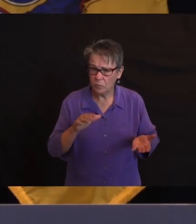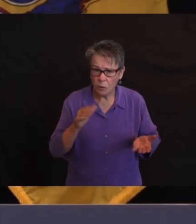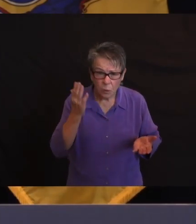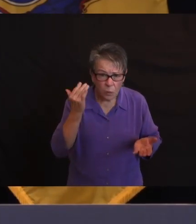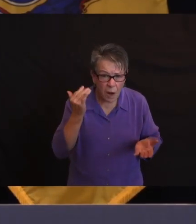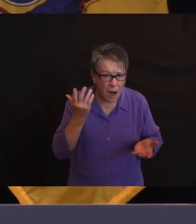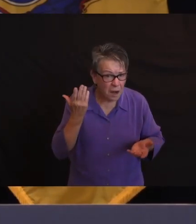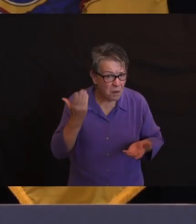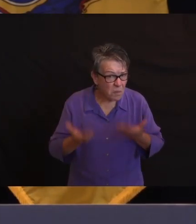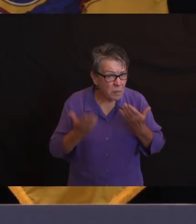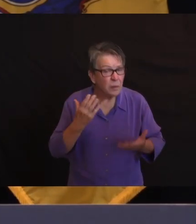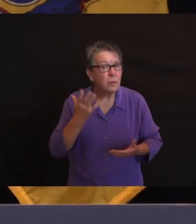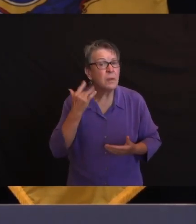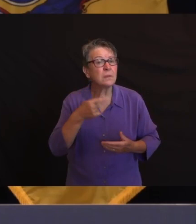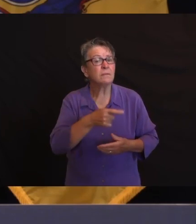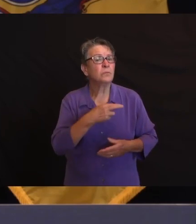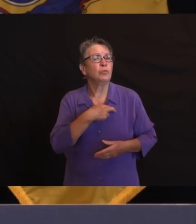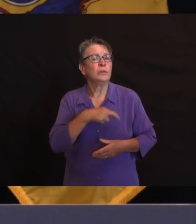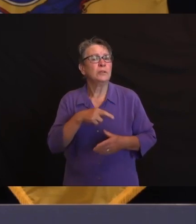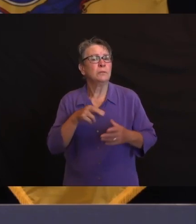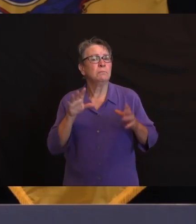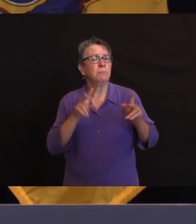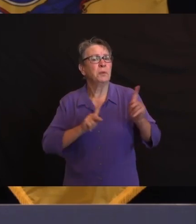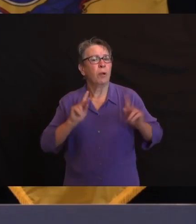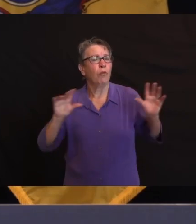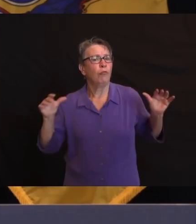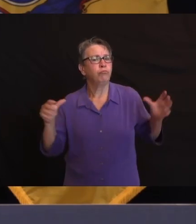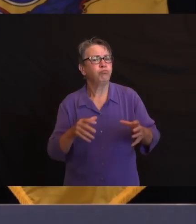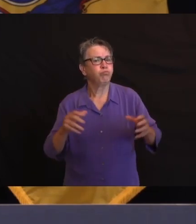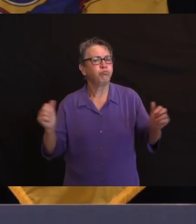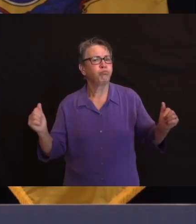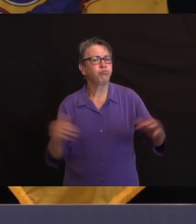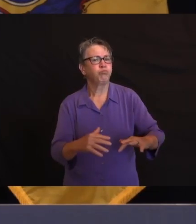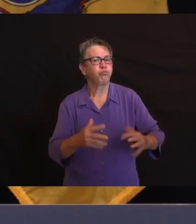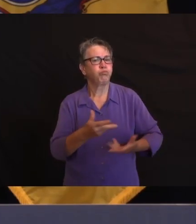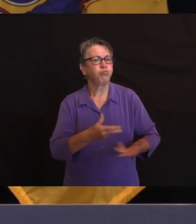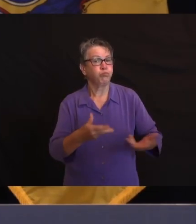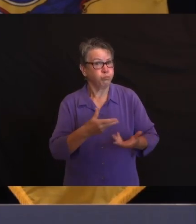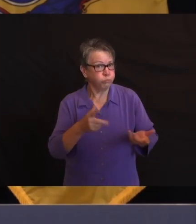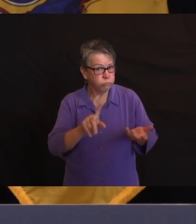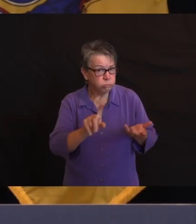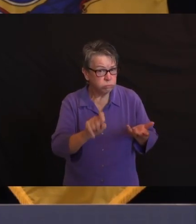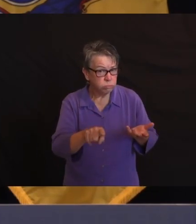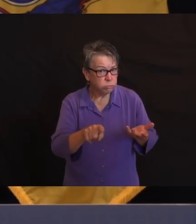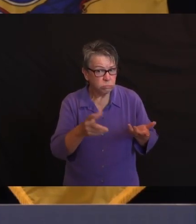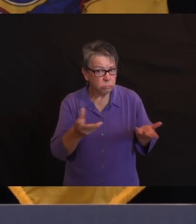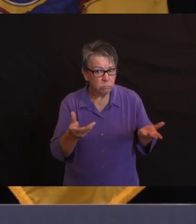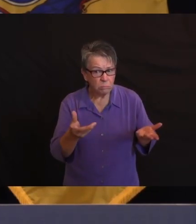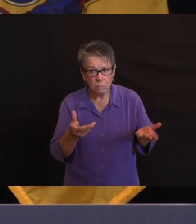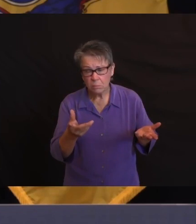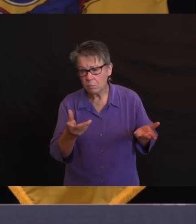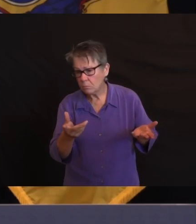believe that? And if we do, is it time to look at perhaps limiting